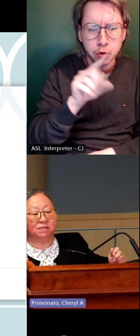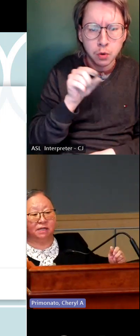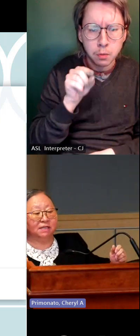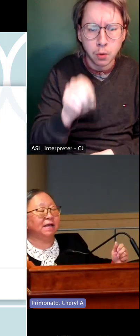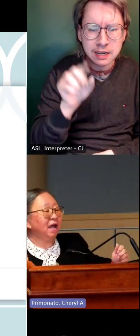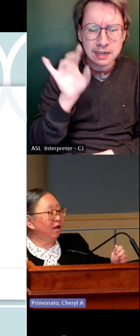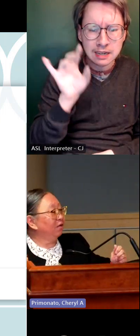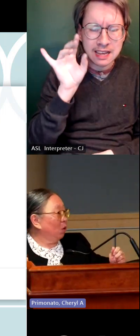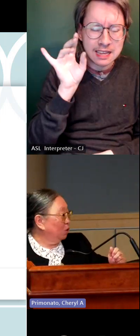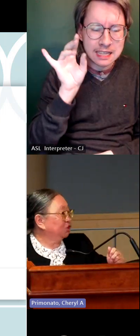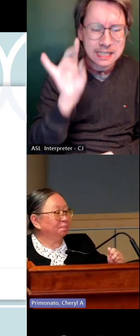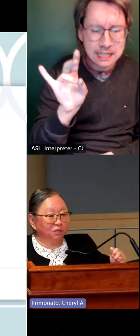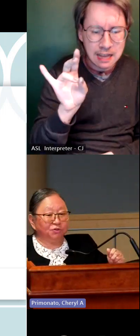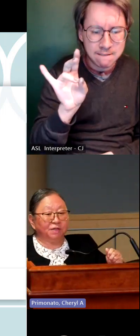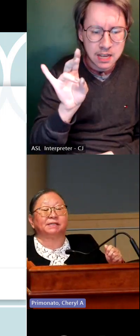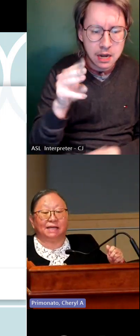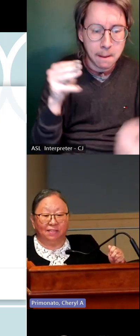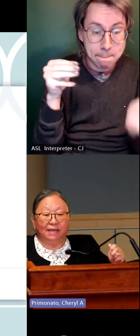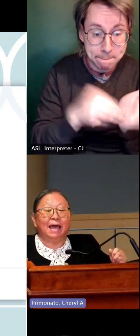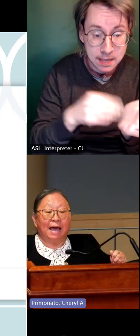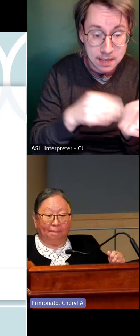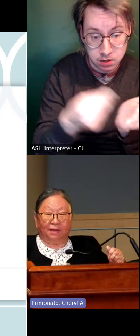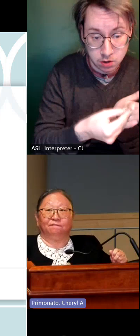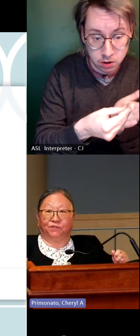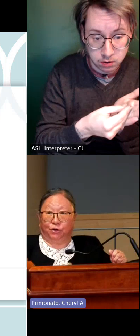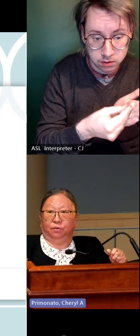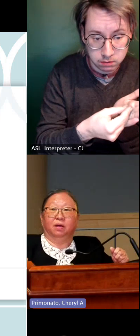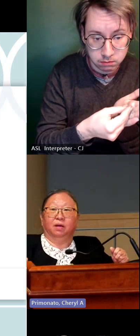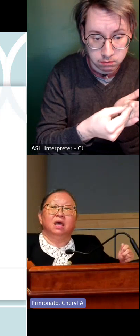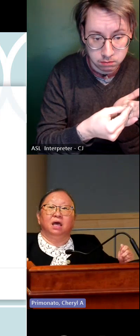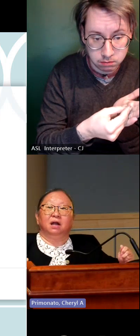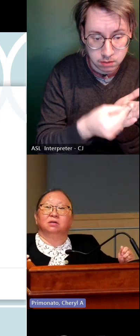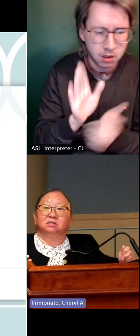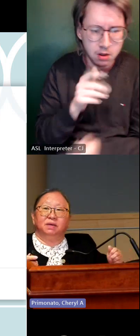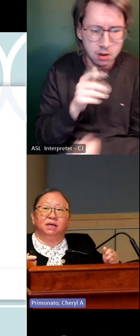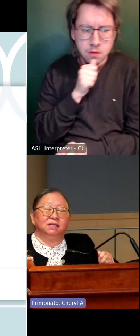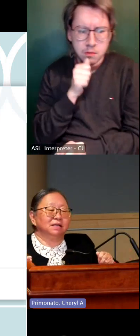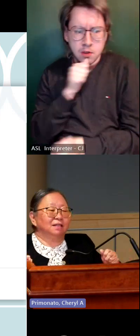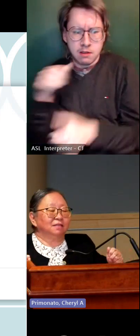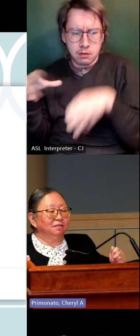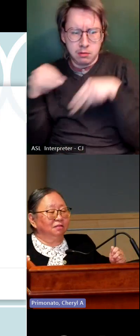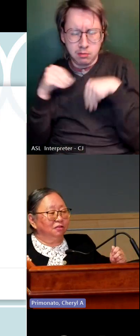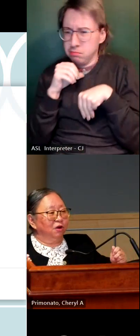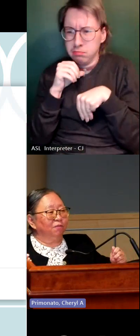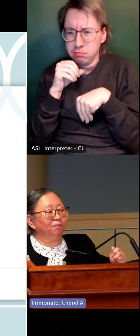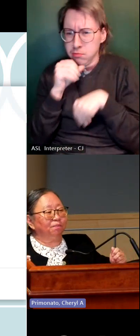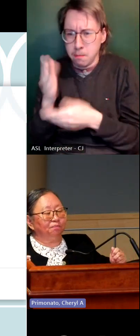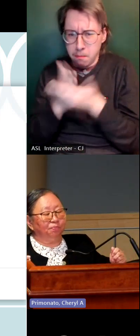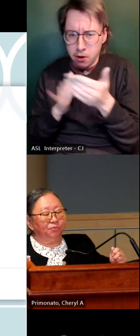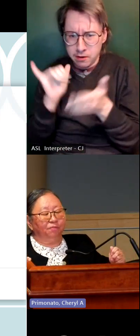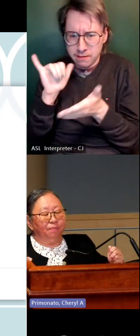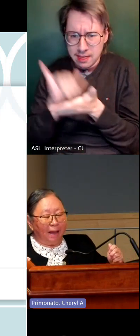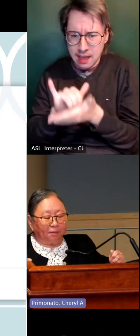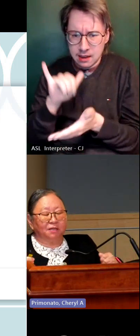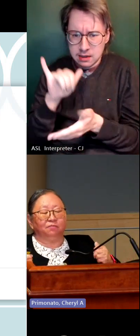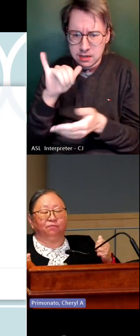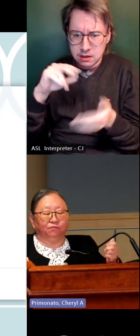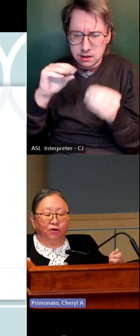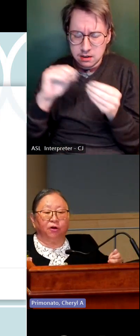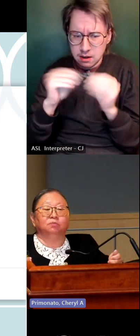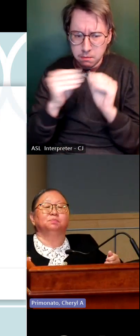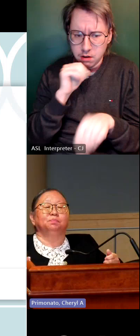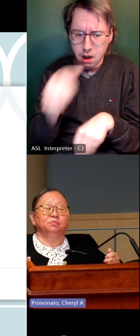primary residence and their ownership interest in the applicant firm. It also means that the